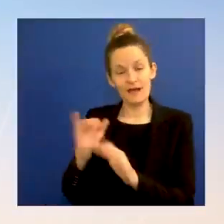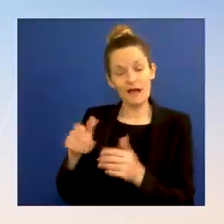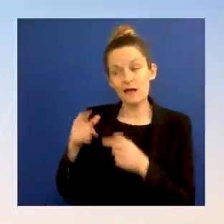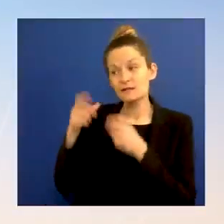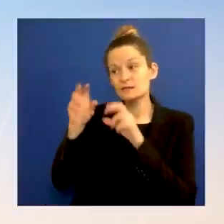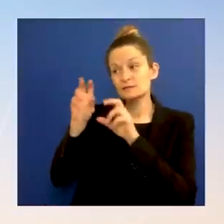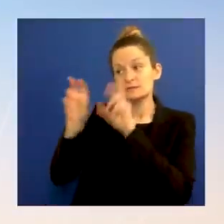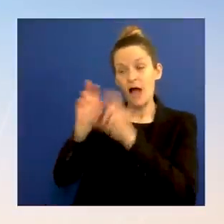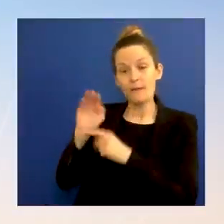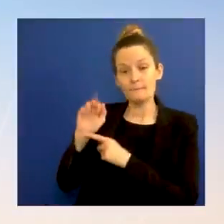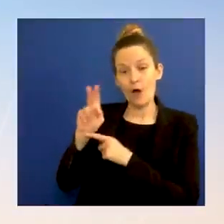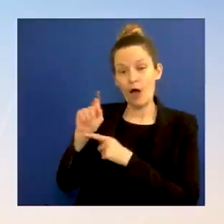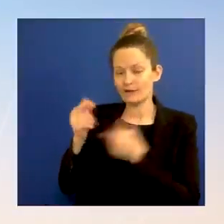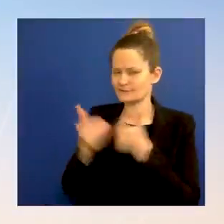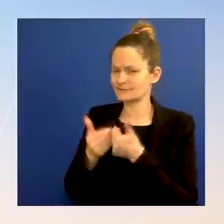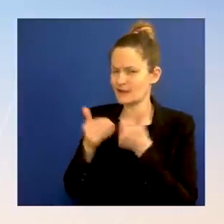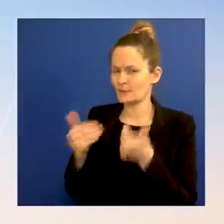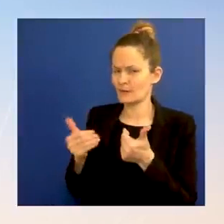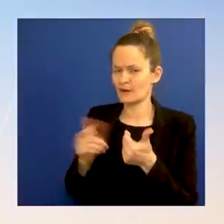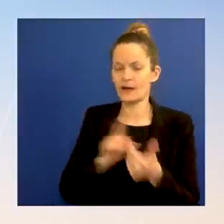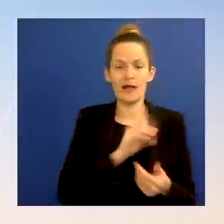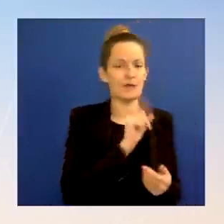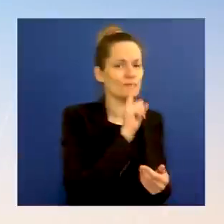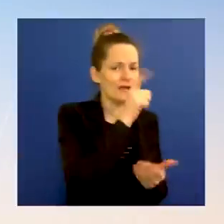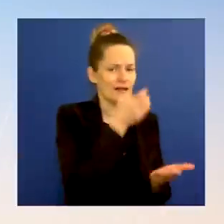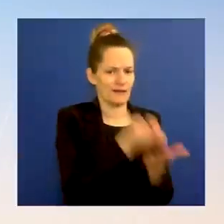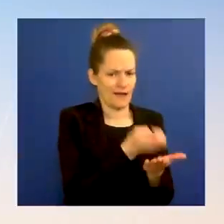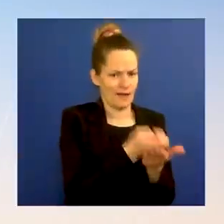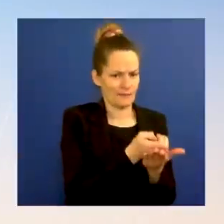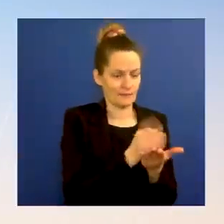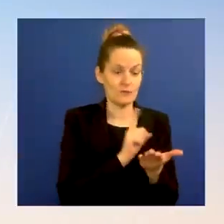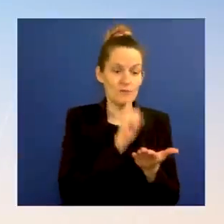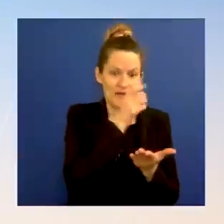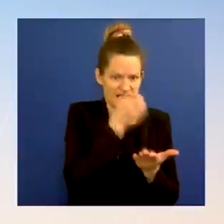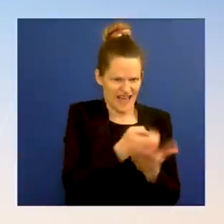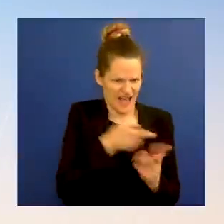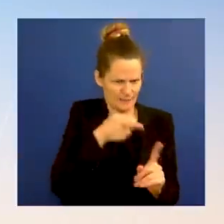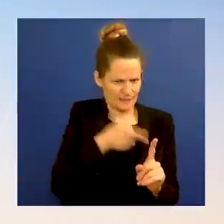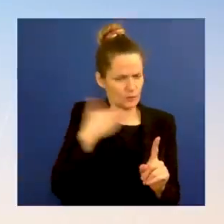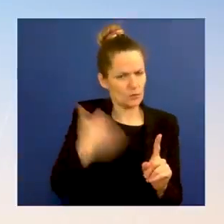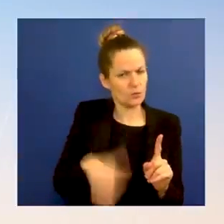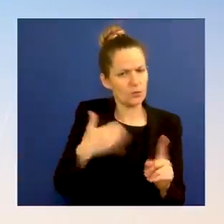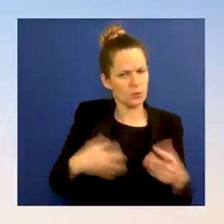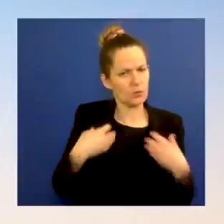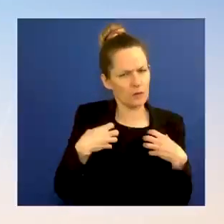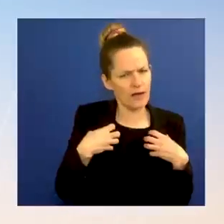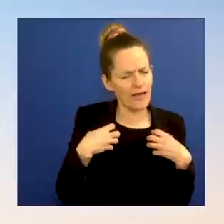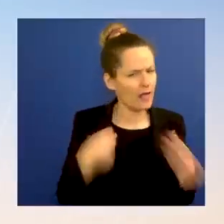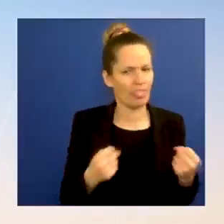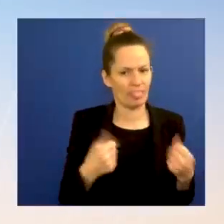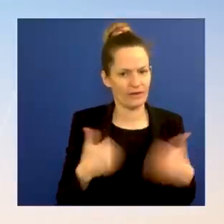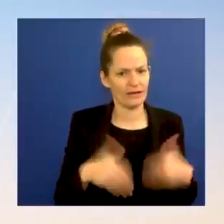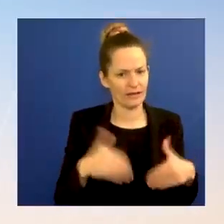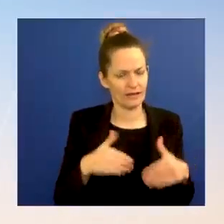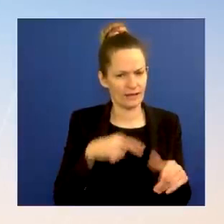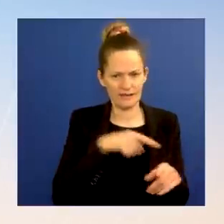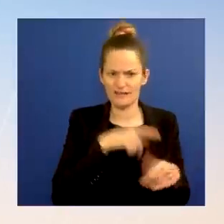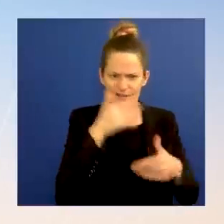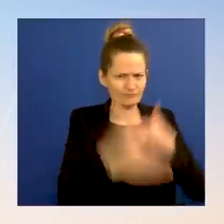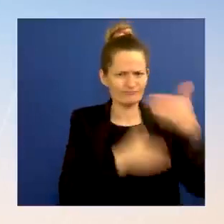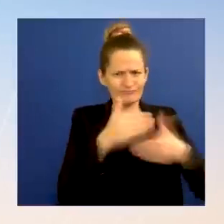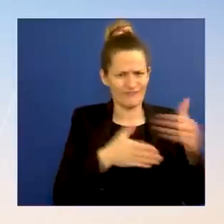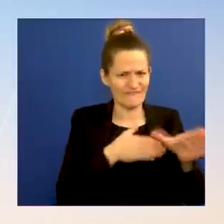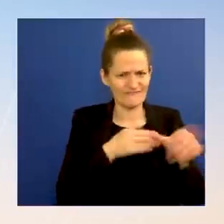in almost 40 years. We've seen job growth that is historically fast. You know, obviously, we are monitoring the financial sector.